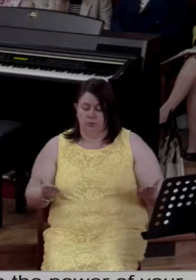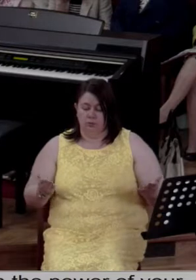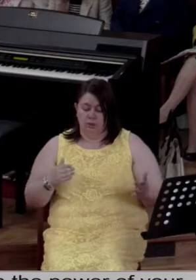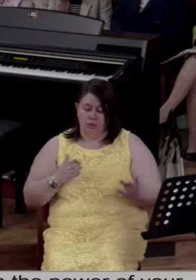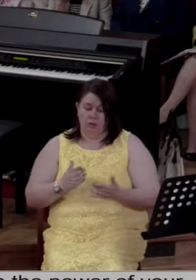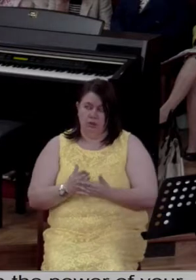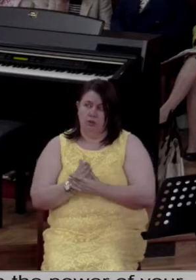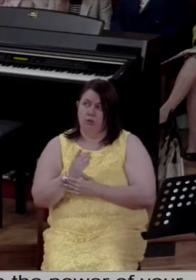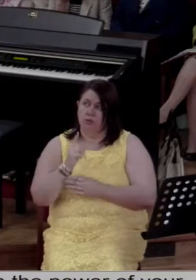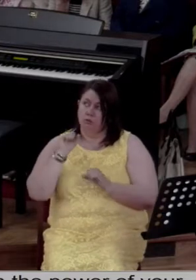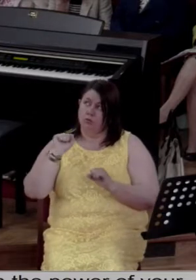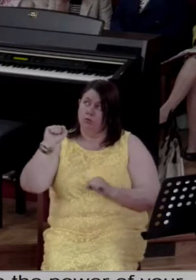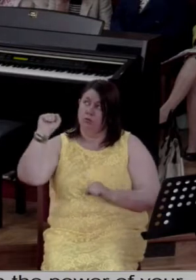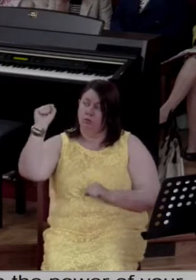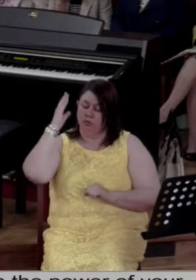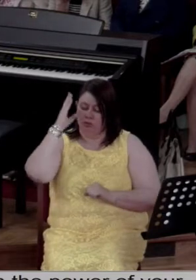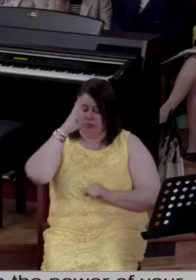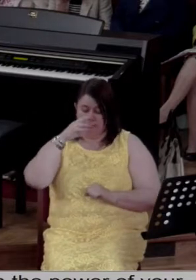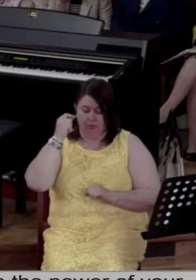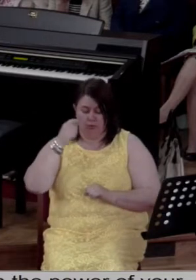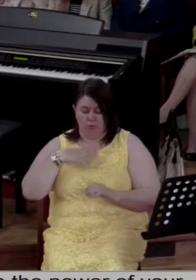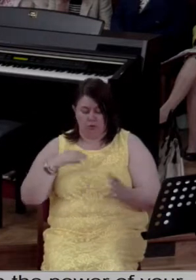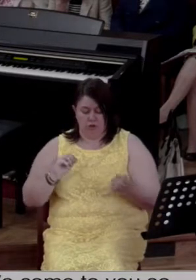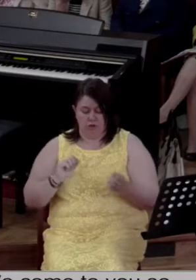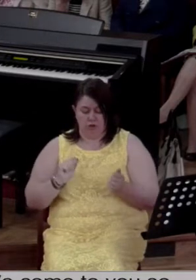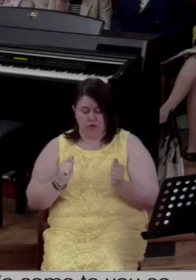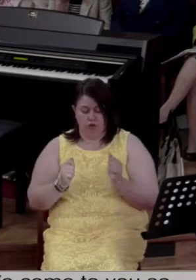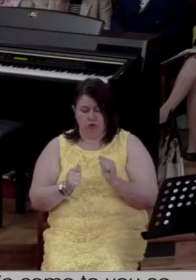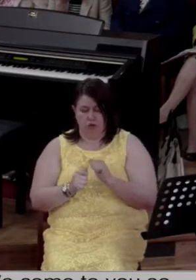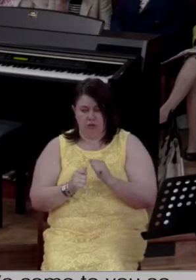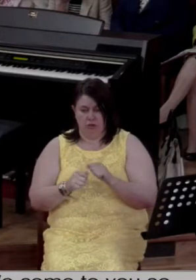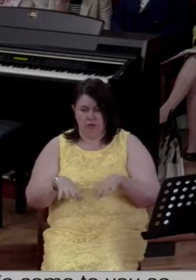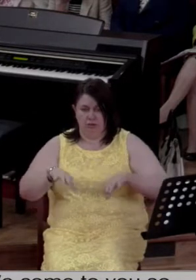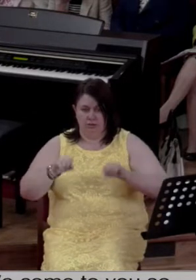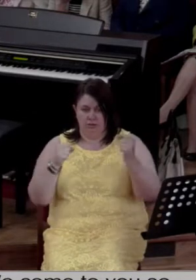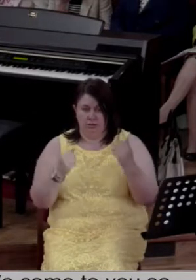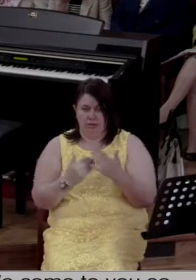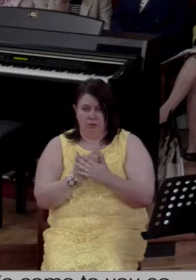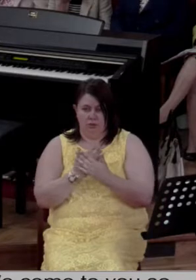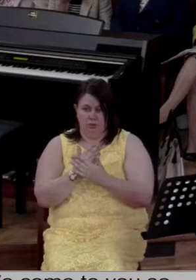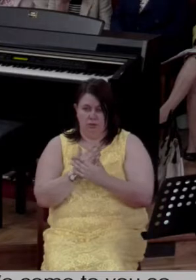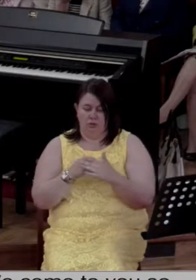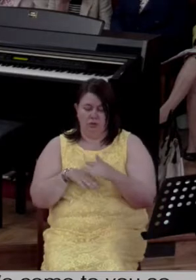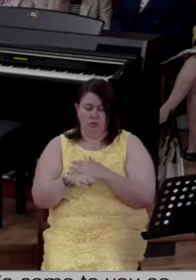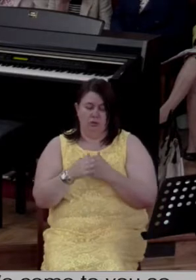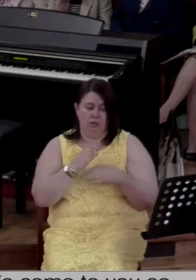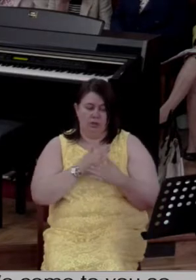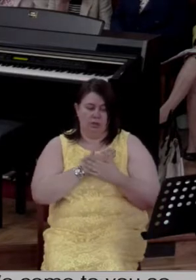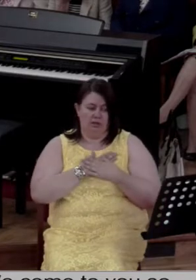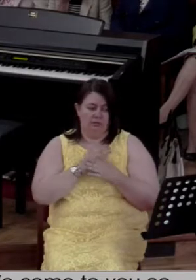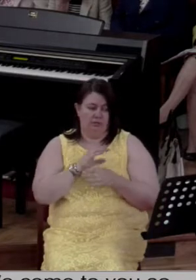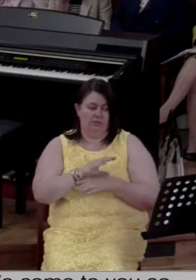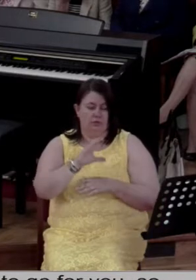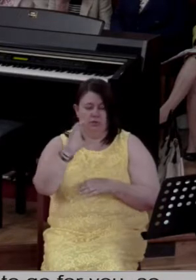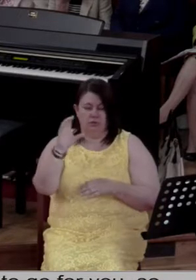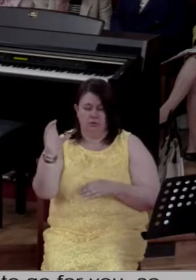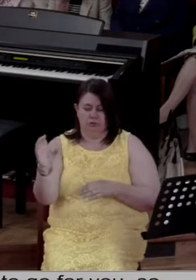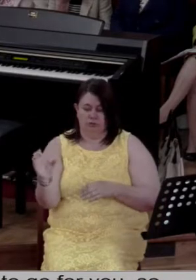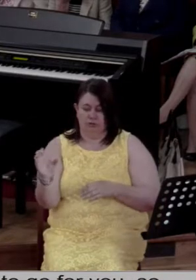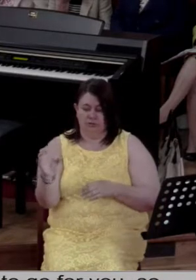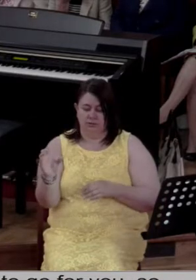through your Spirit. Restore us this day through the love of Christ. Remake